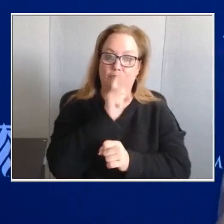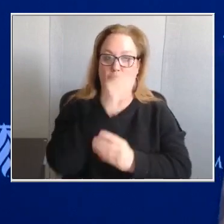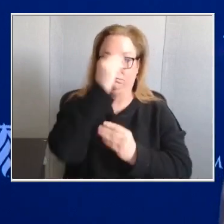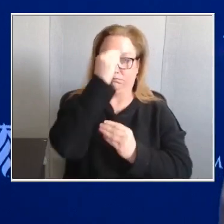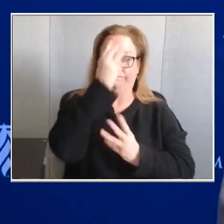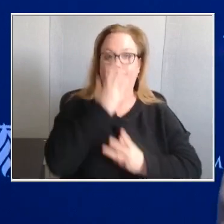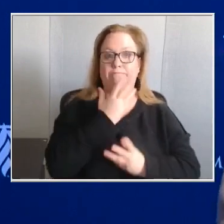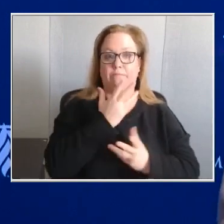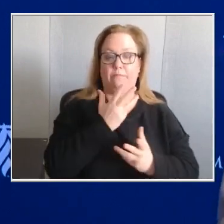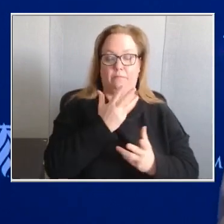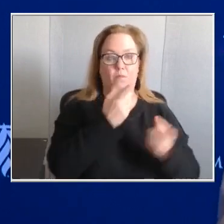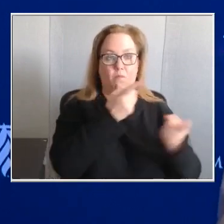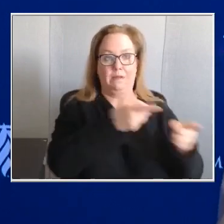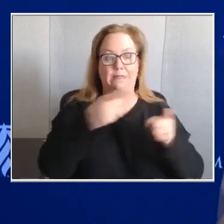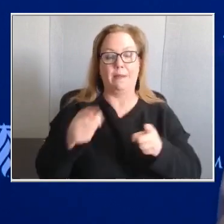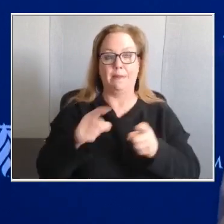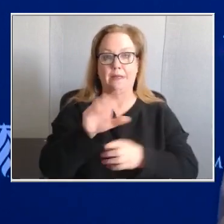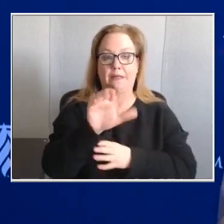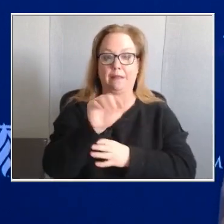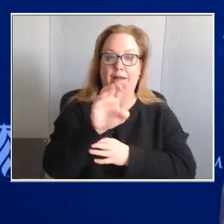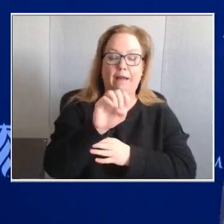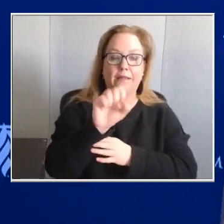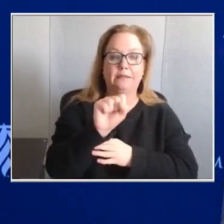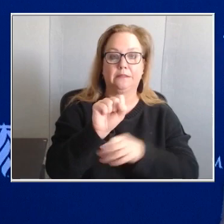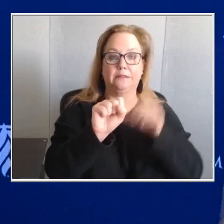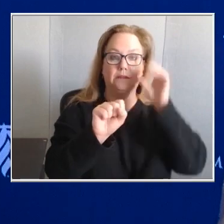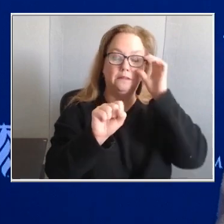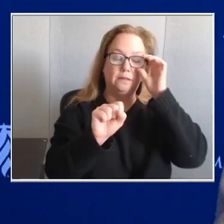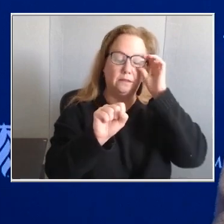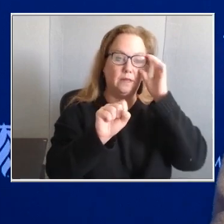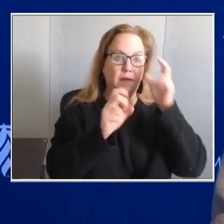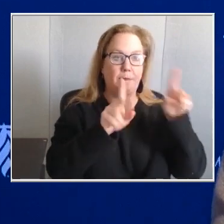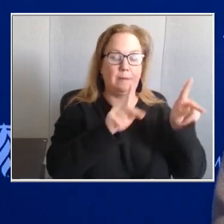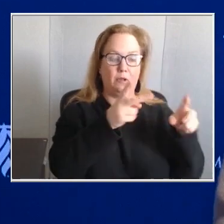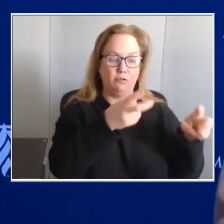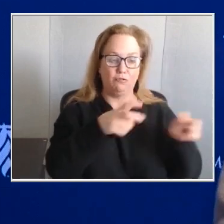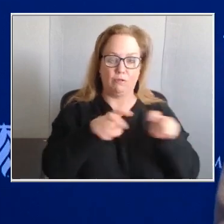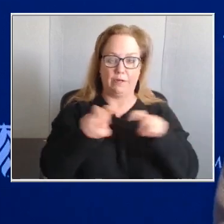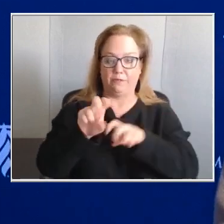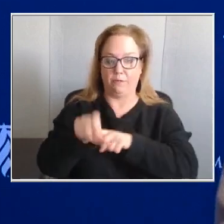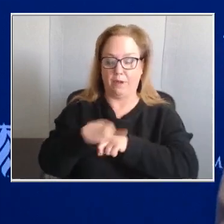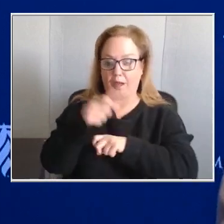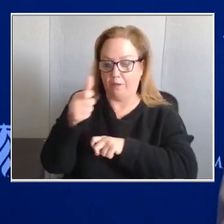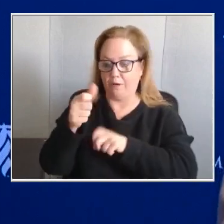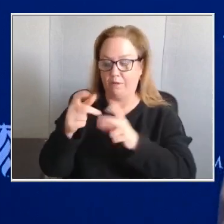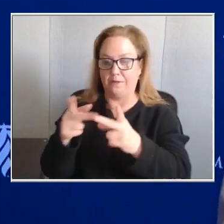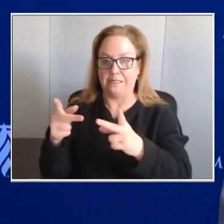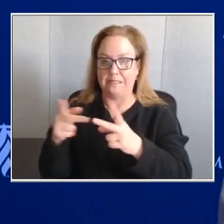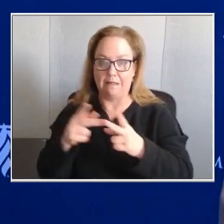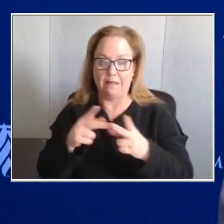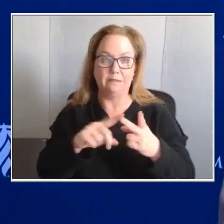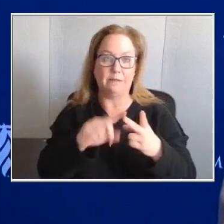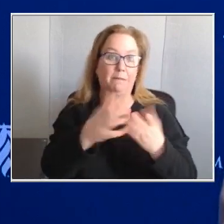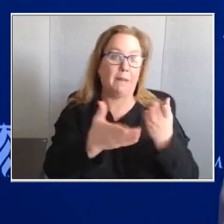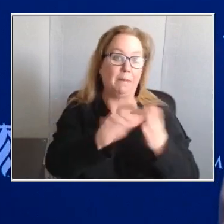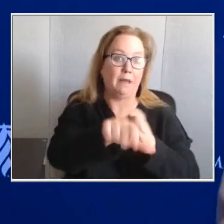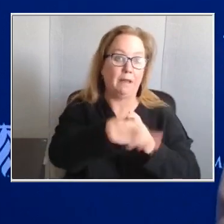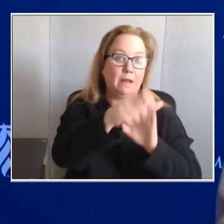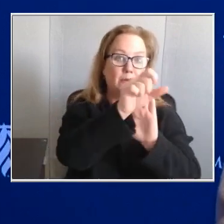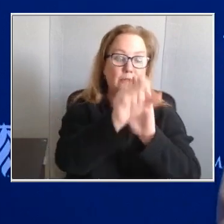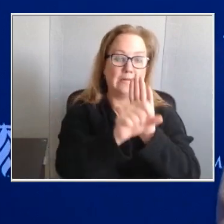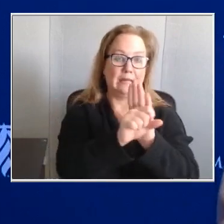for cases or folks that are transferred here from other facilities from another state that might be infected with this type of